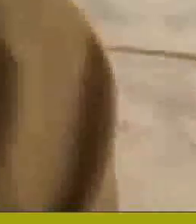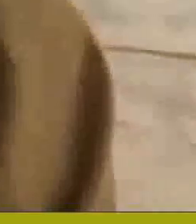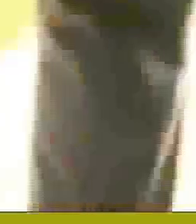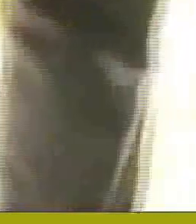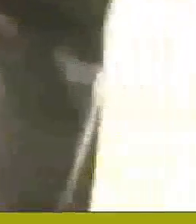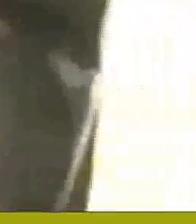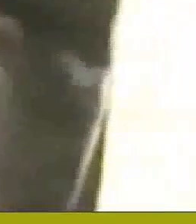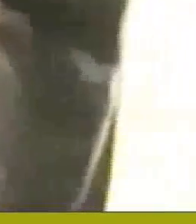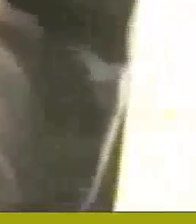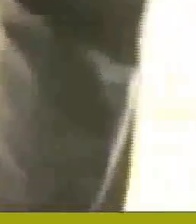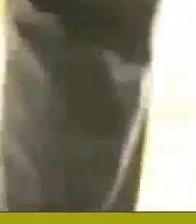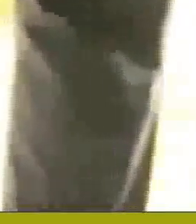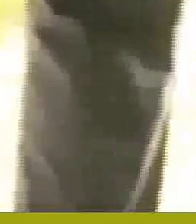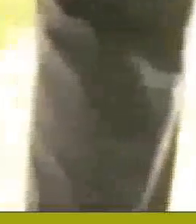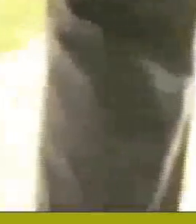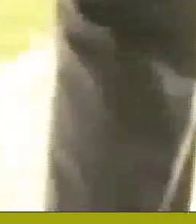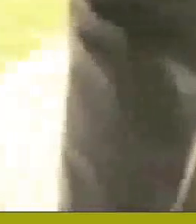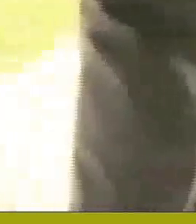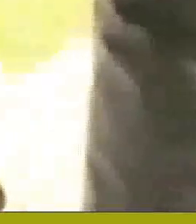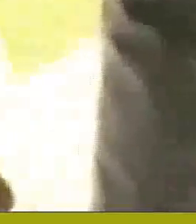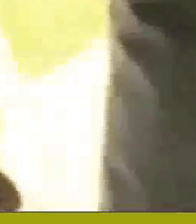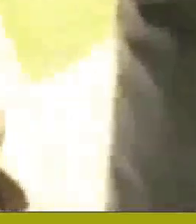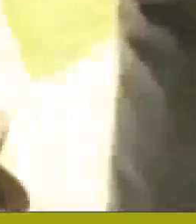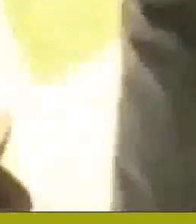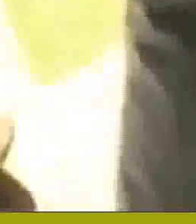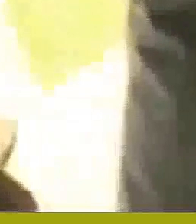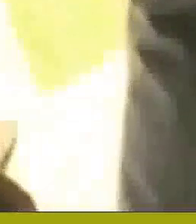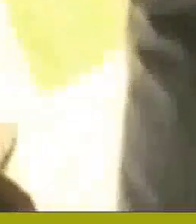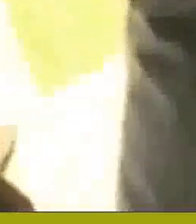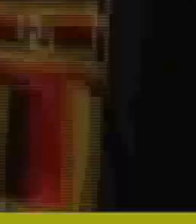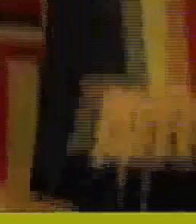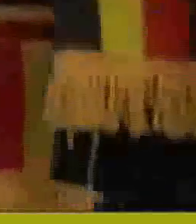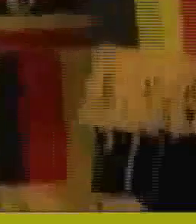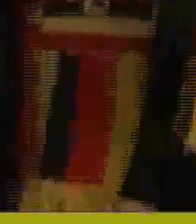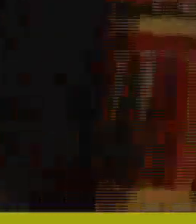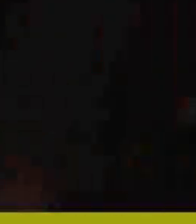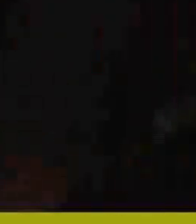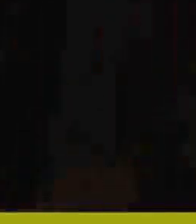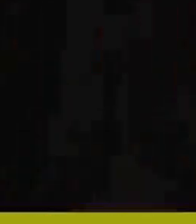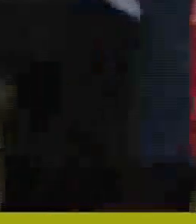That's why I mentioned the team I kept. 65 of Uganda people in the first forces, rules of